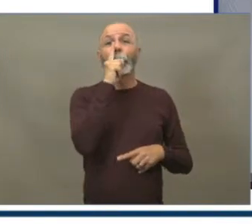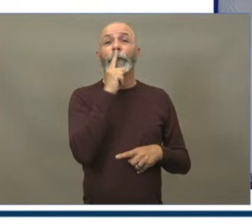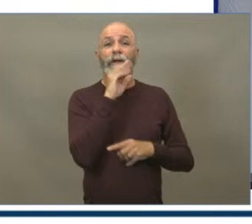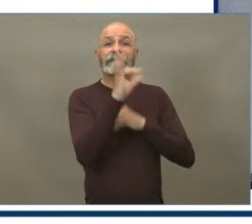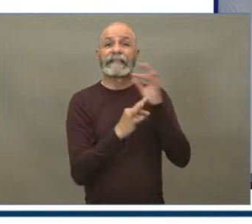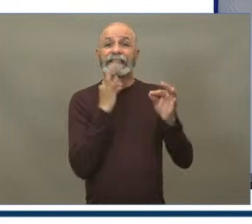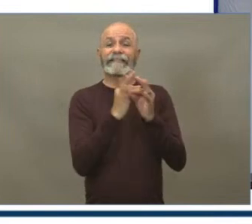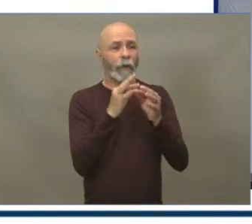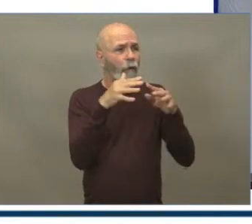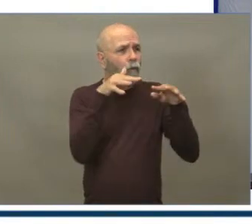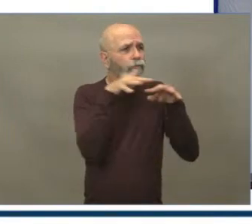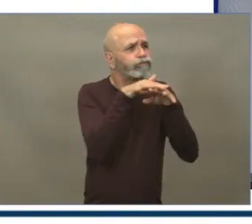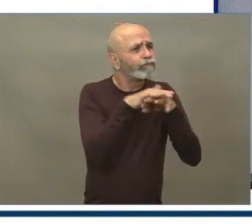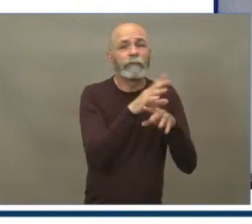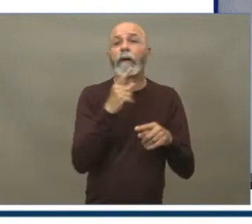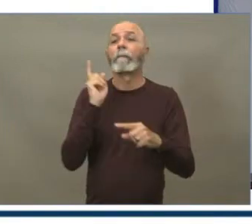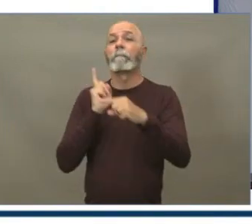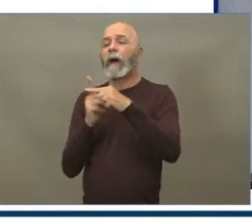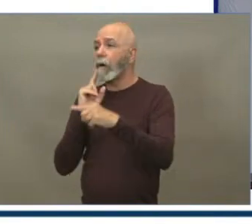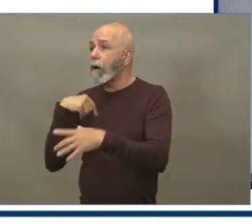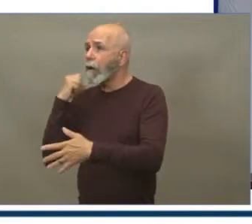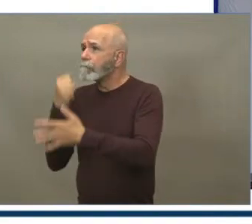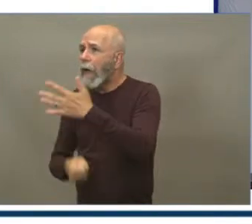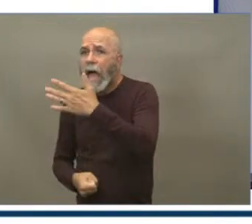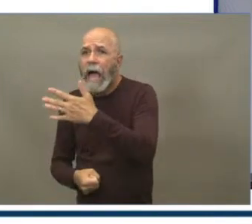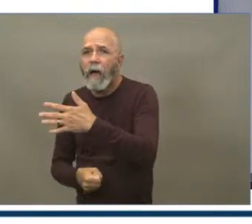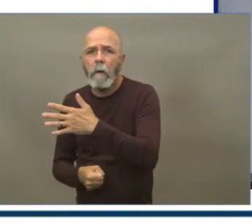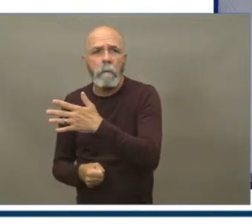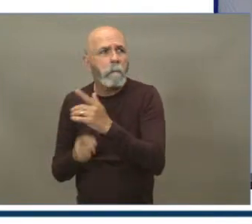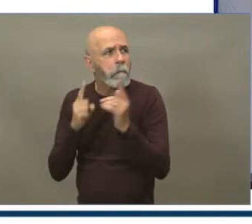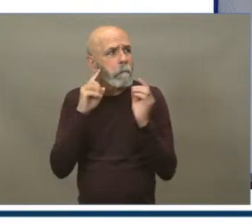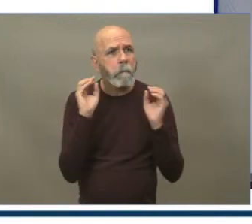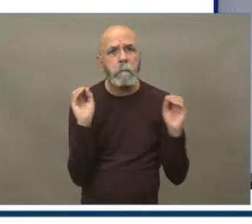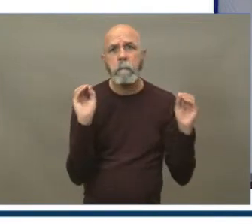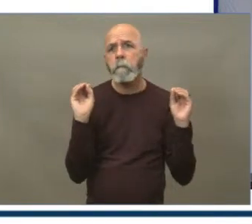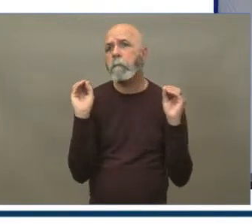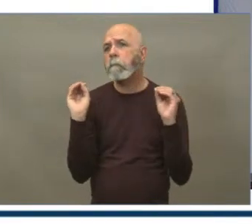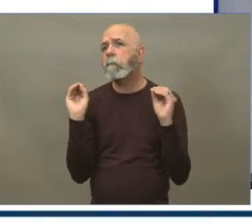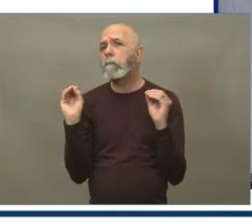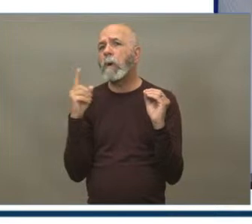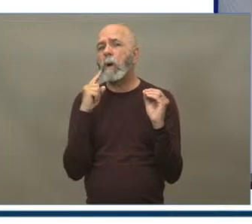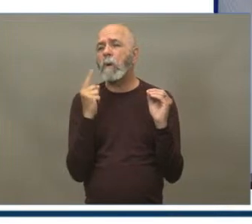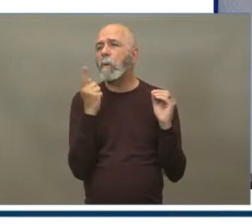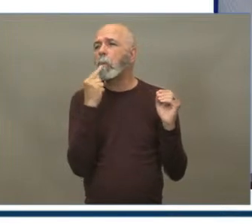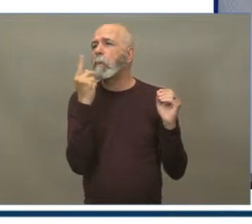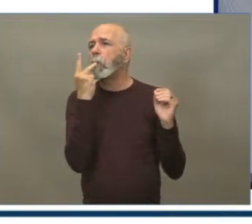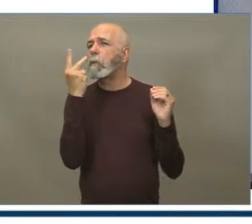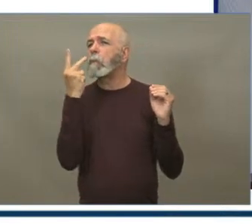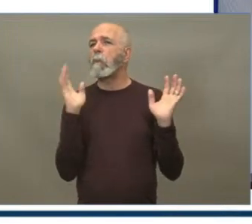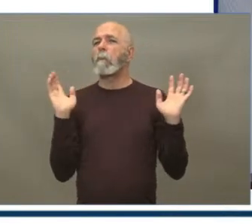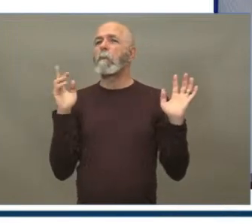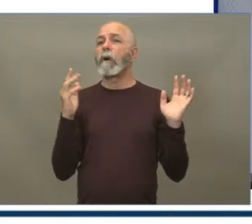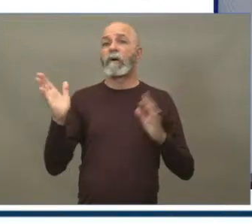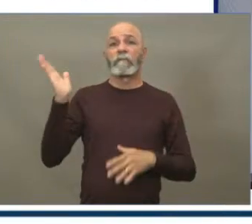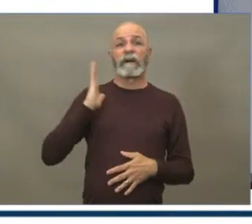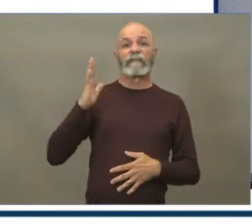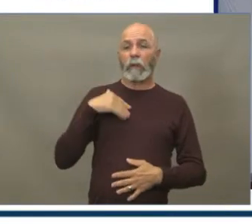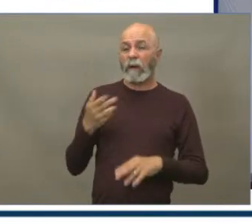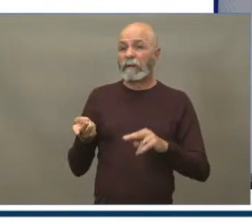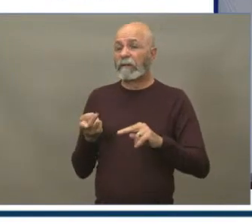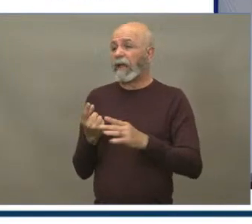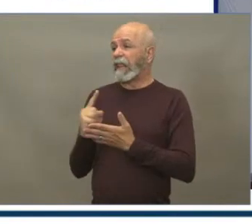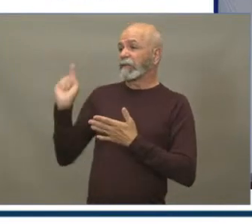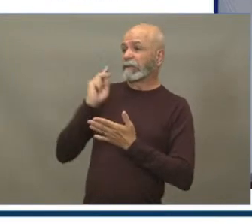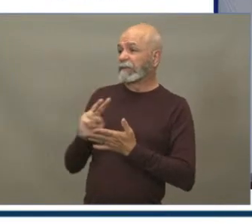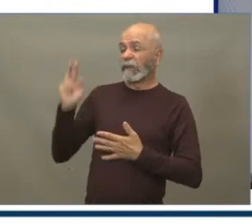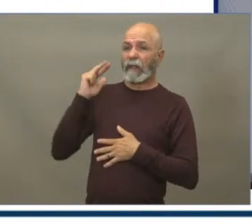was 2 fines officially over the weekend, which is a lot less than the 37 that we had weeks ago. So obviously the